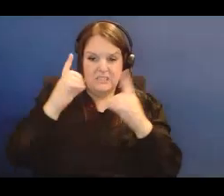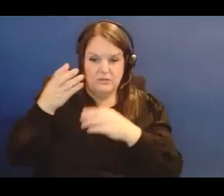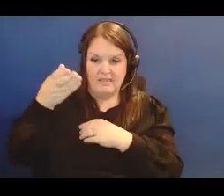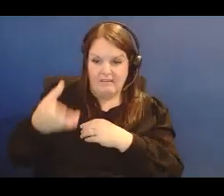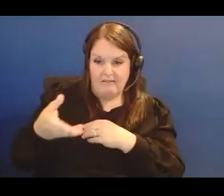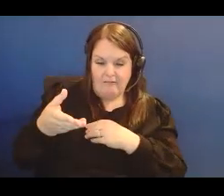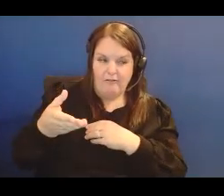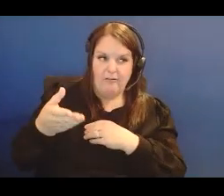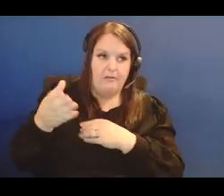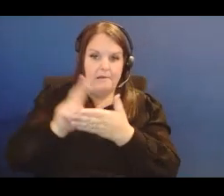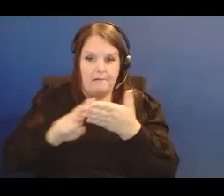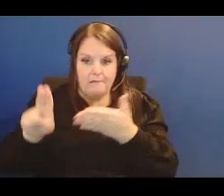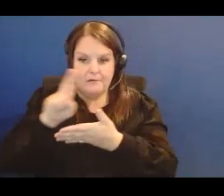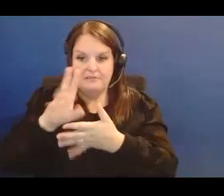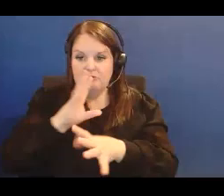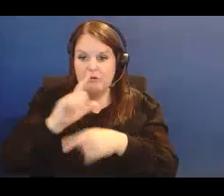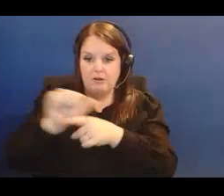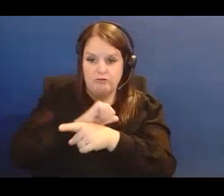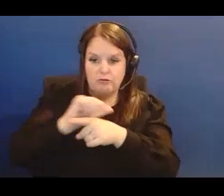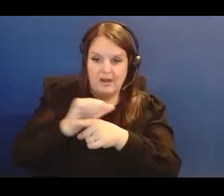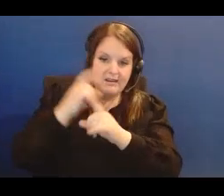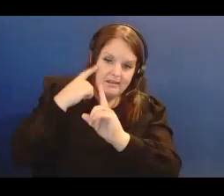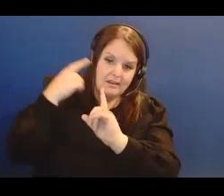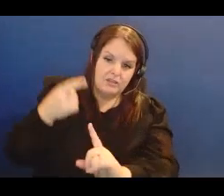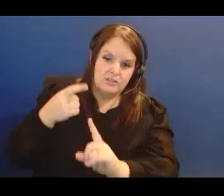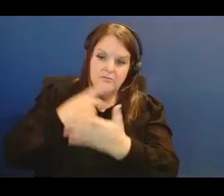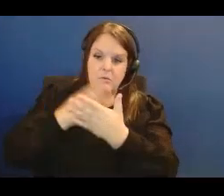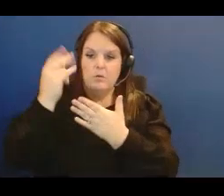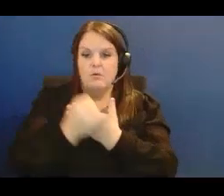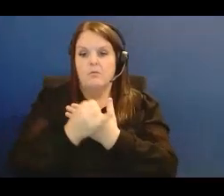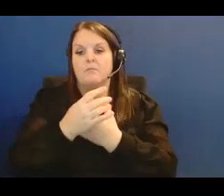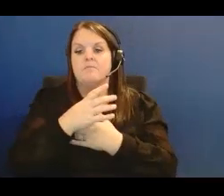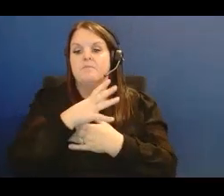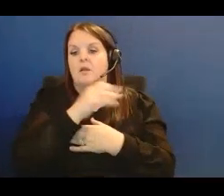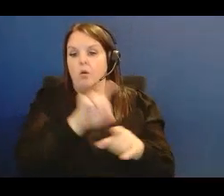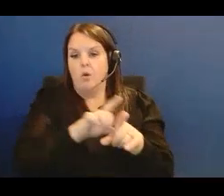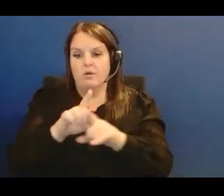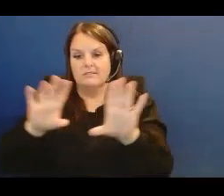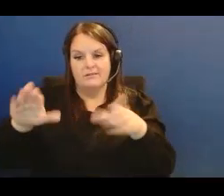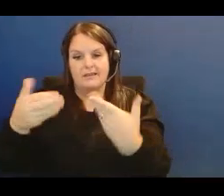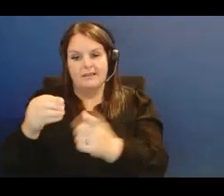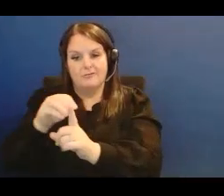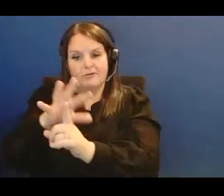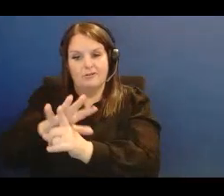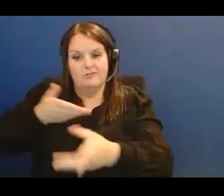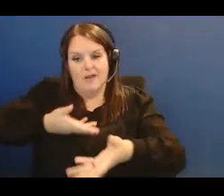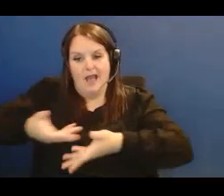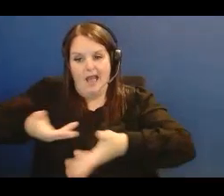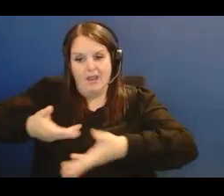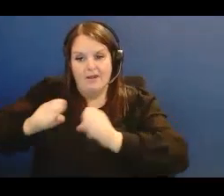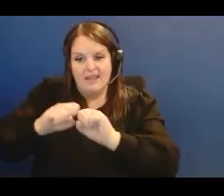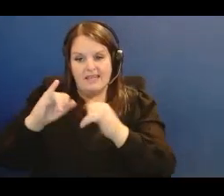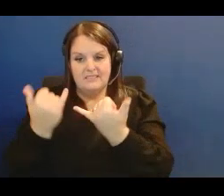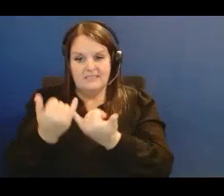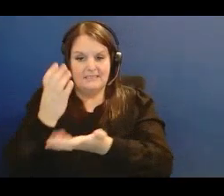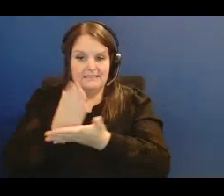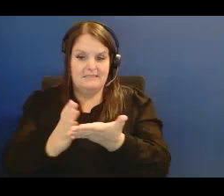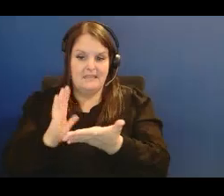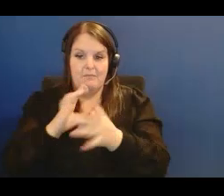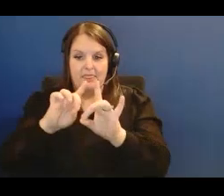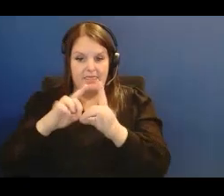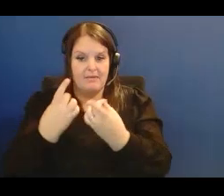talking about their training initiatives and programs. And then we also had introductions to hiring agencies. Some of the